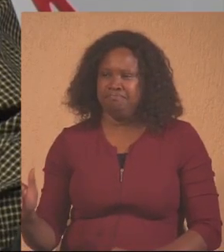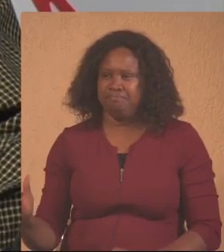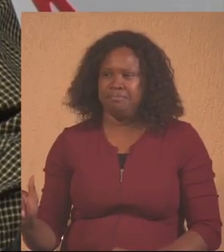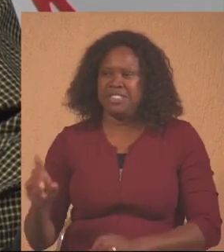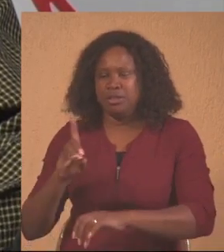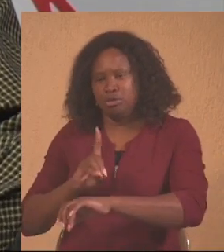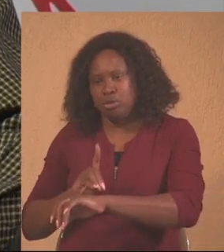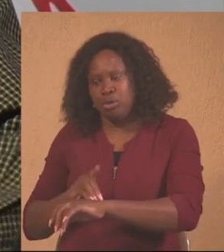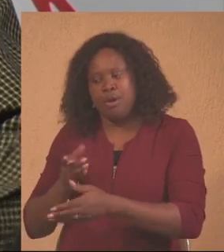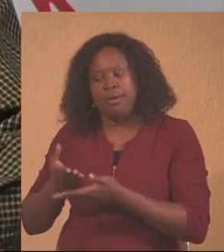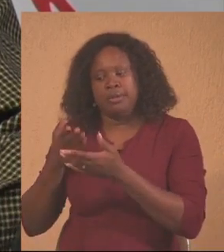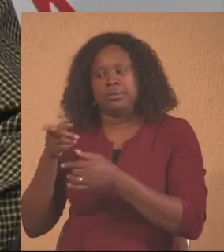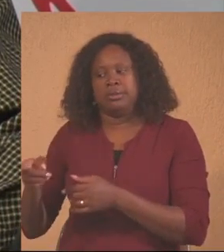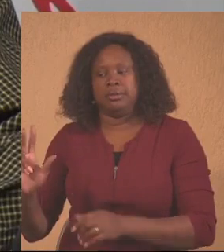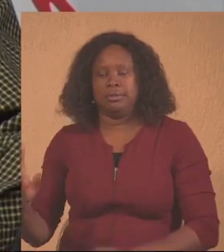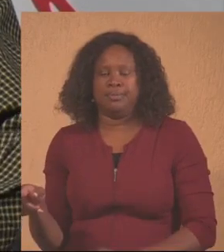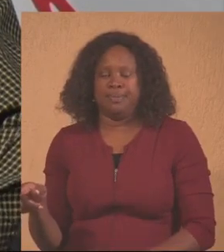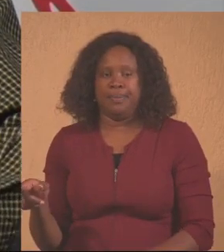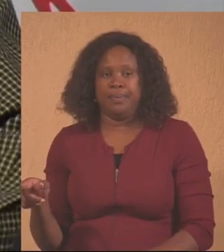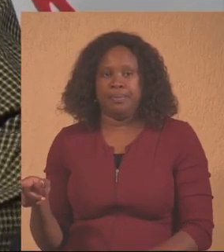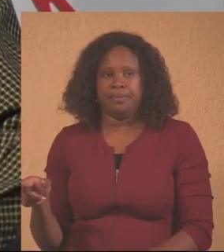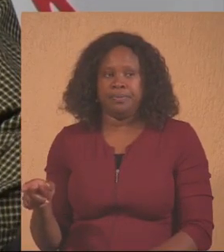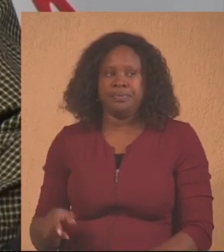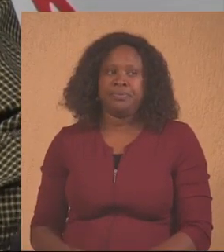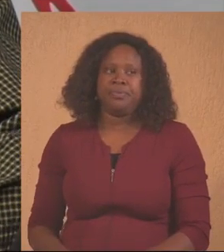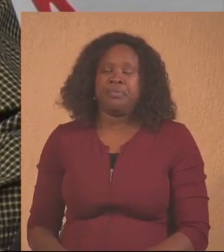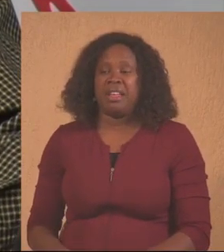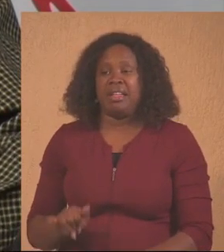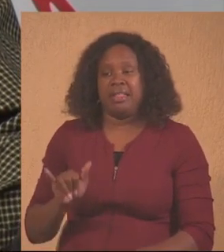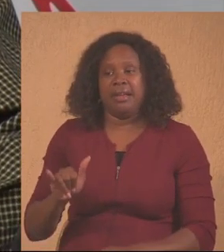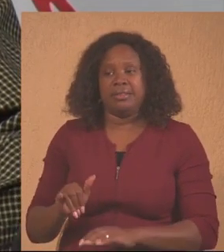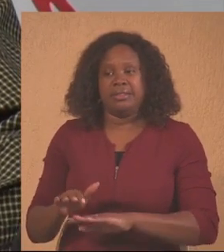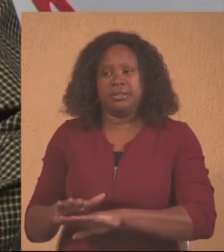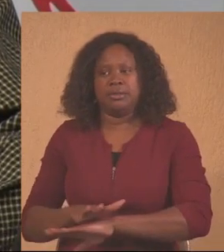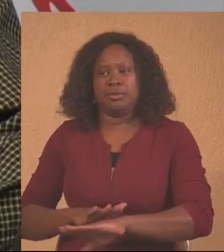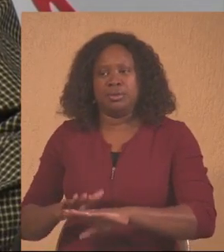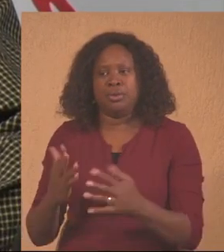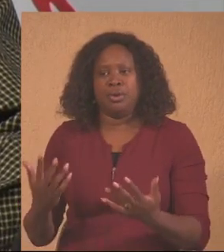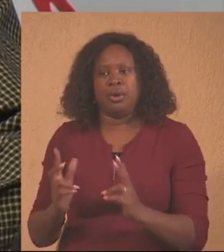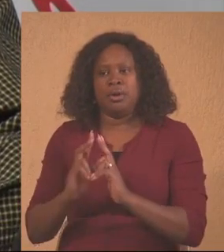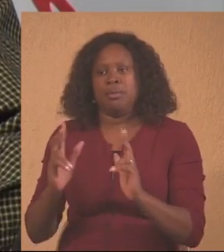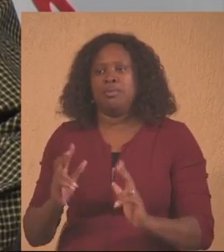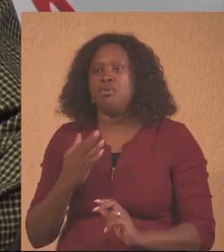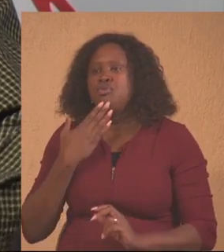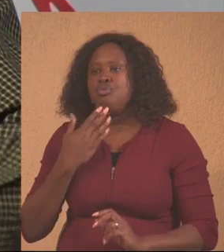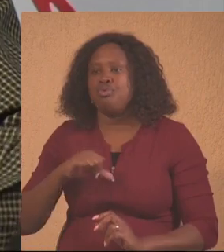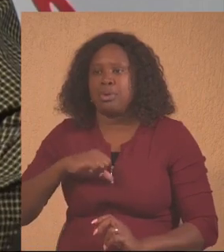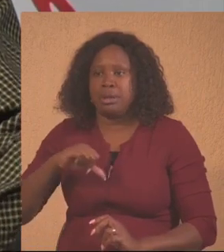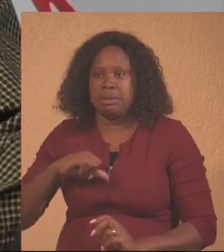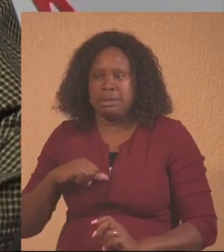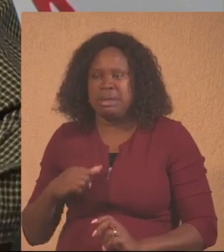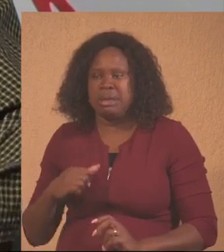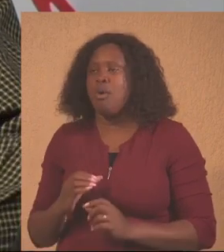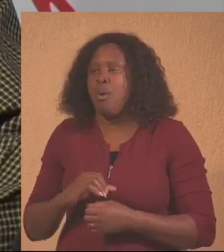And in fact, as I said, this will be the situation of people that are sick. They are